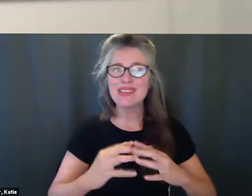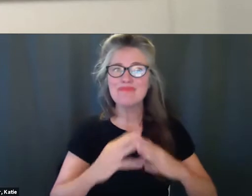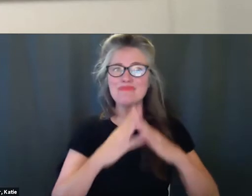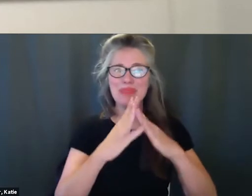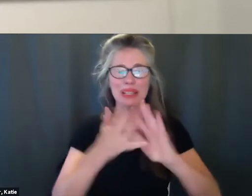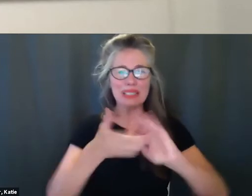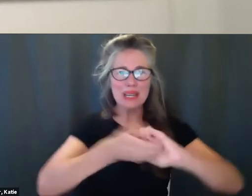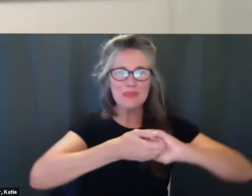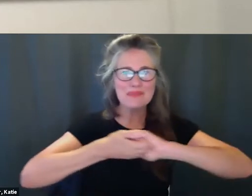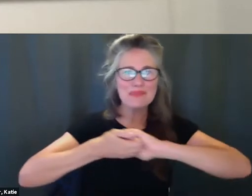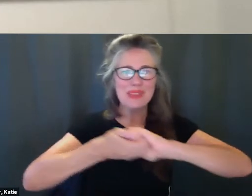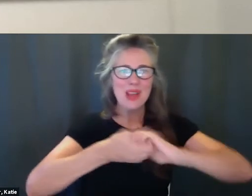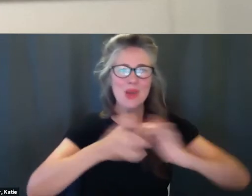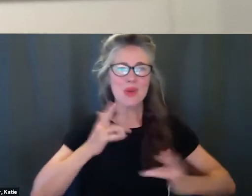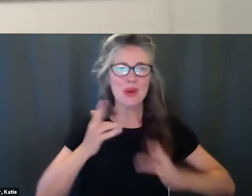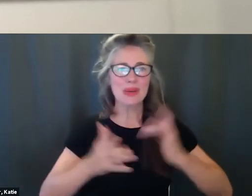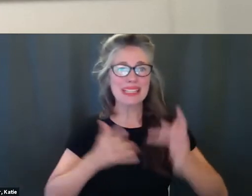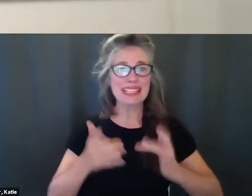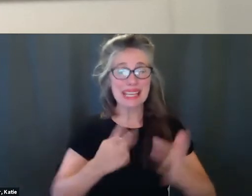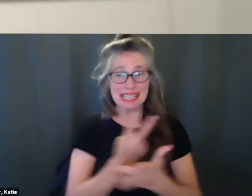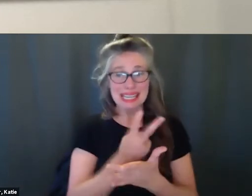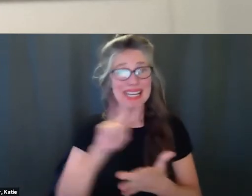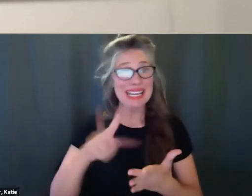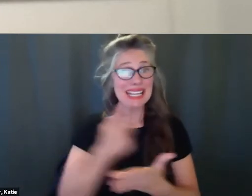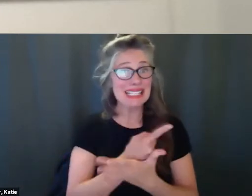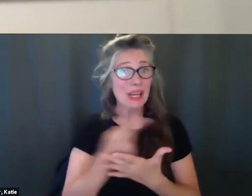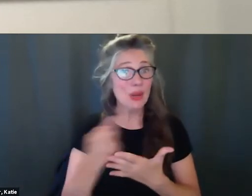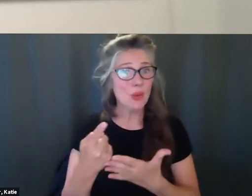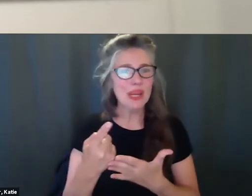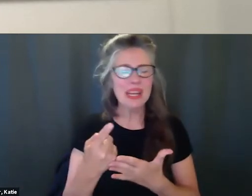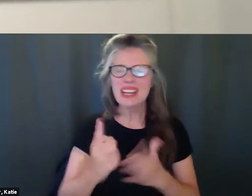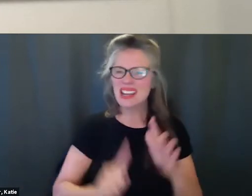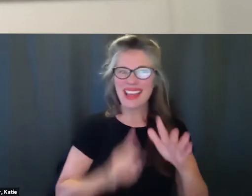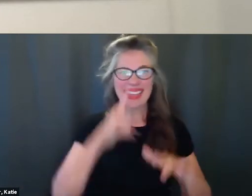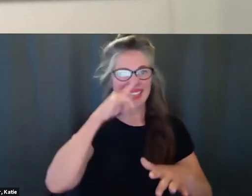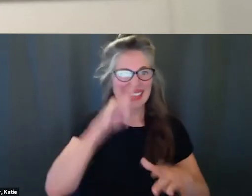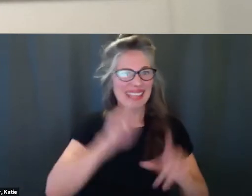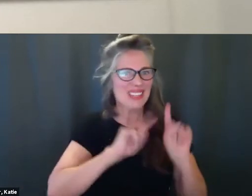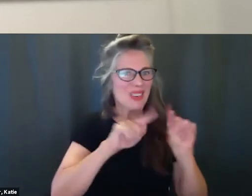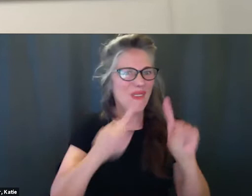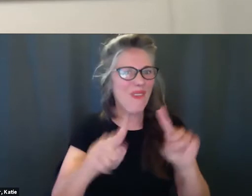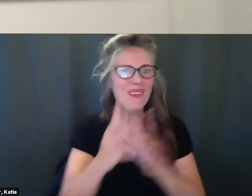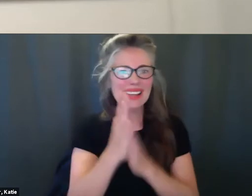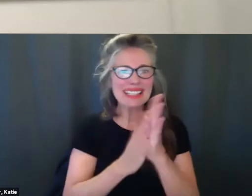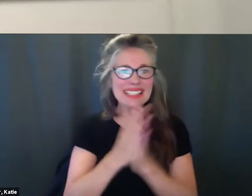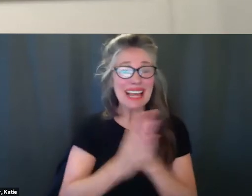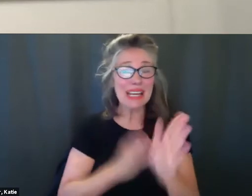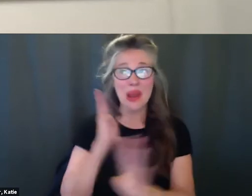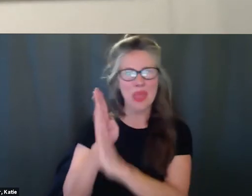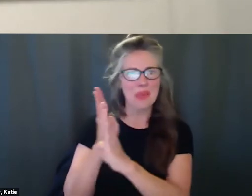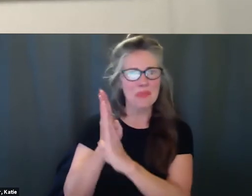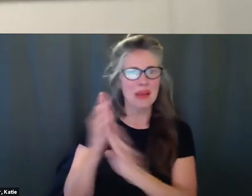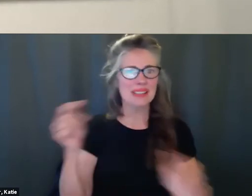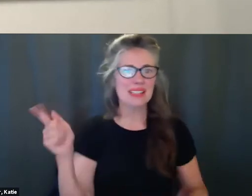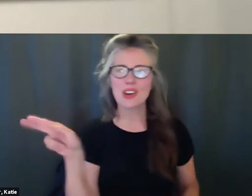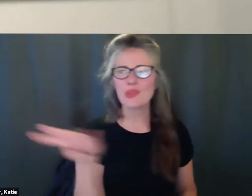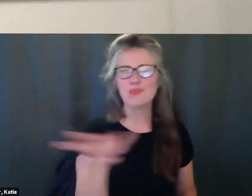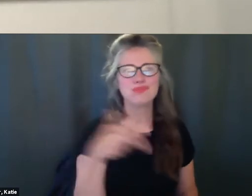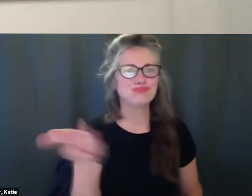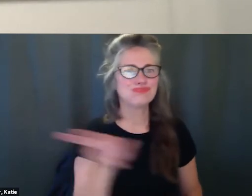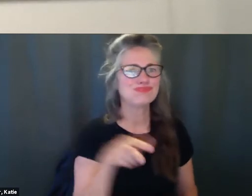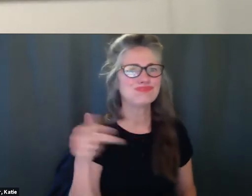2, we have the kids showing up, the buses are running, the lunches are going out, and there's a lot of joy to be had and a lot